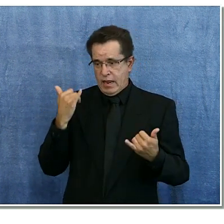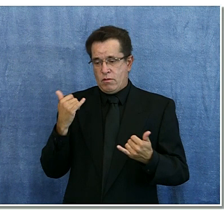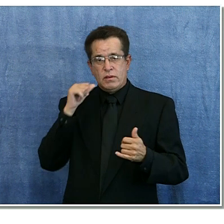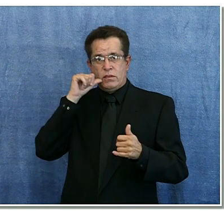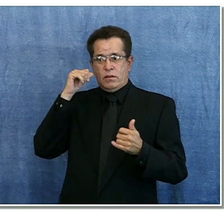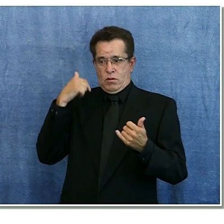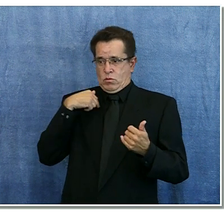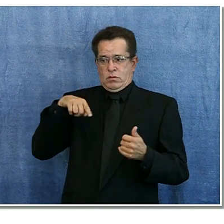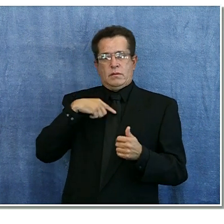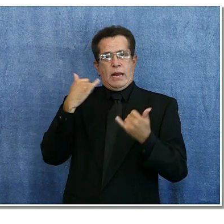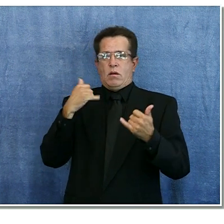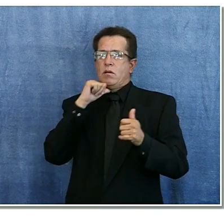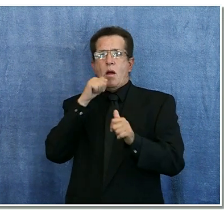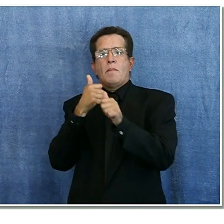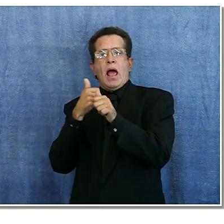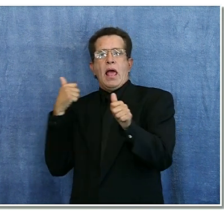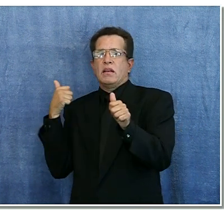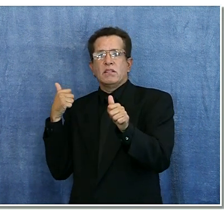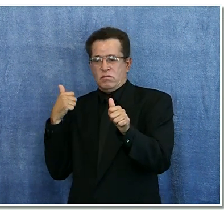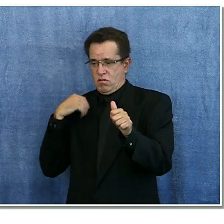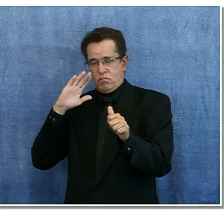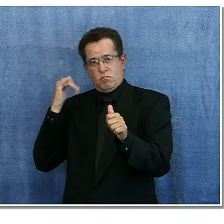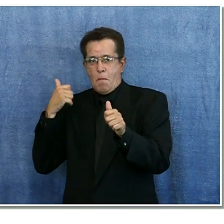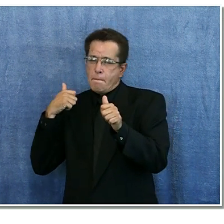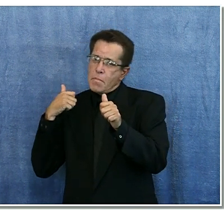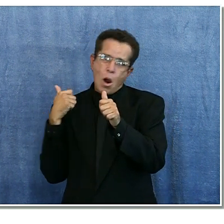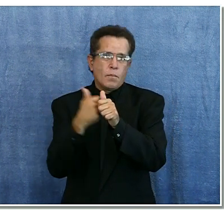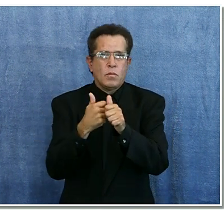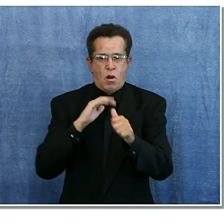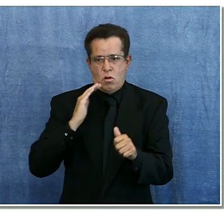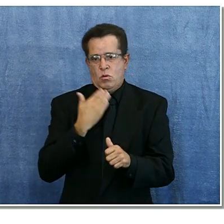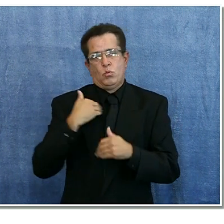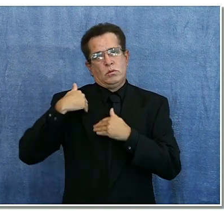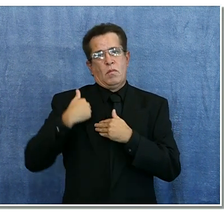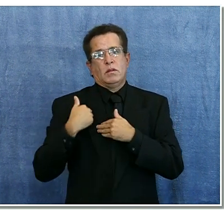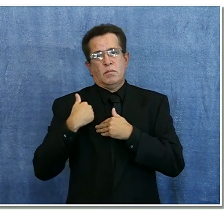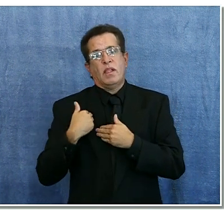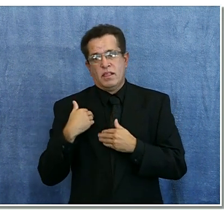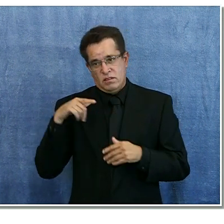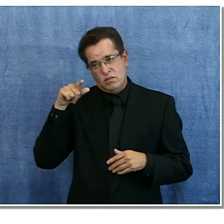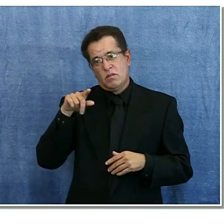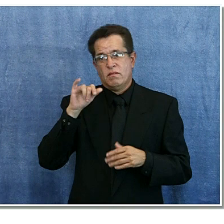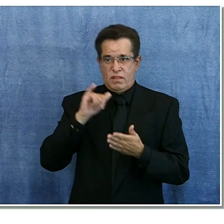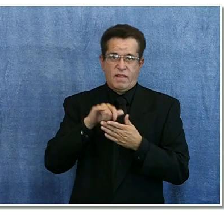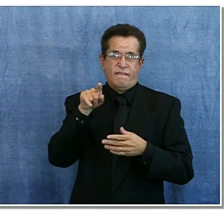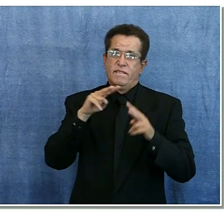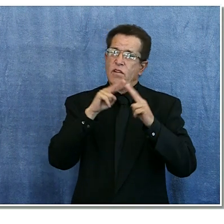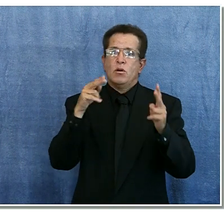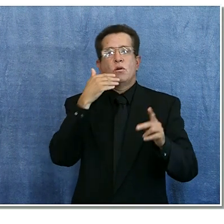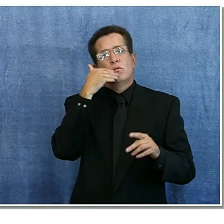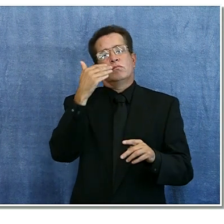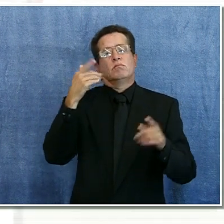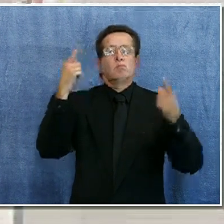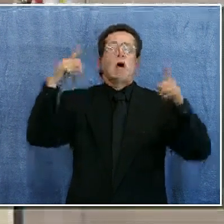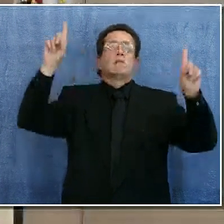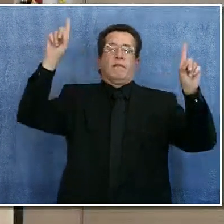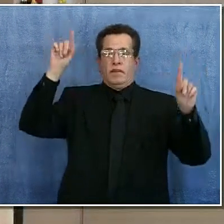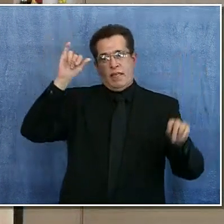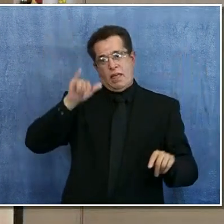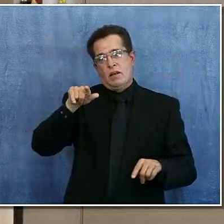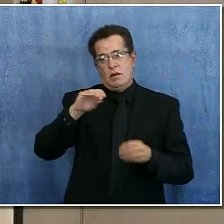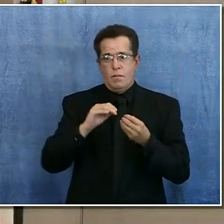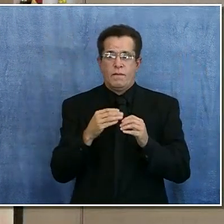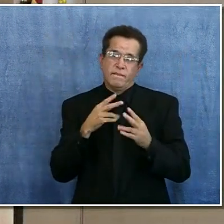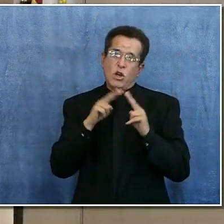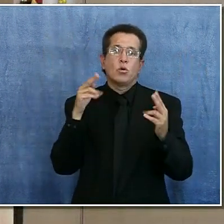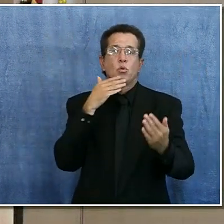any of our case investigation assignments. So this is definitely and indeed a positive finding. All